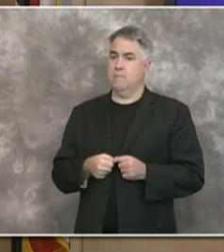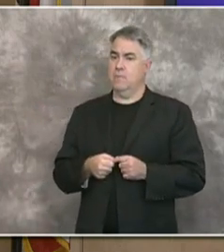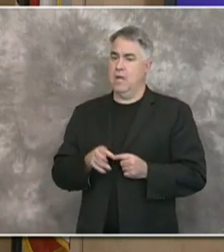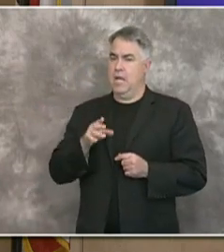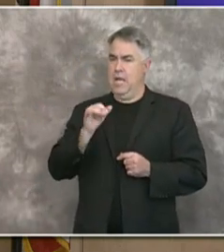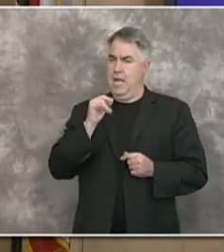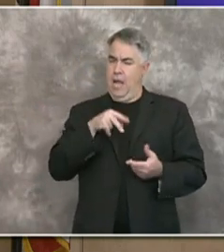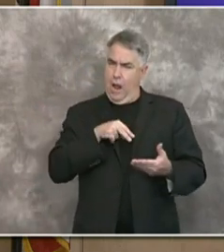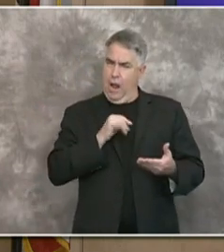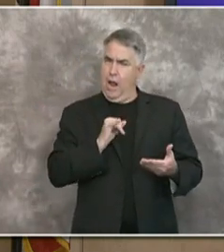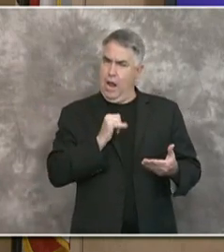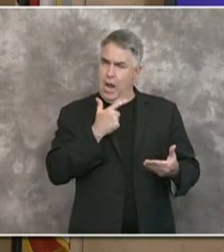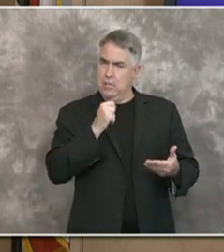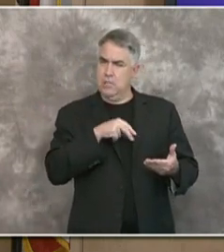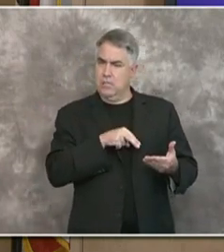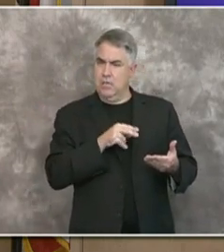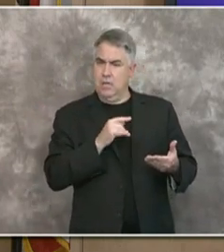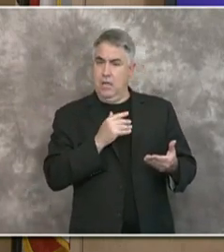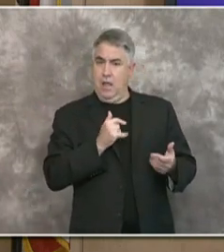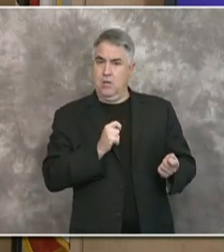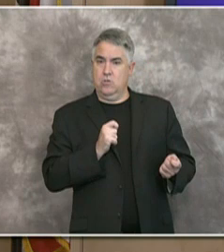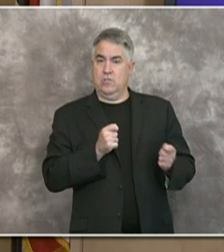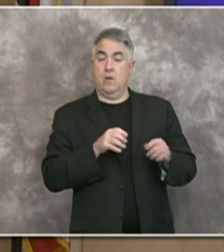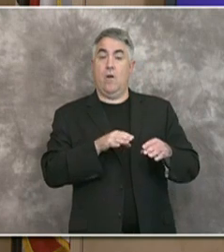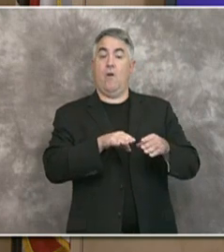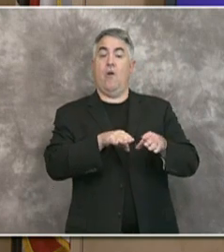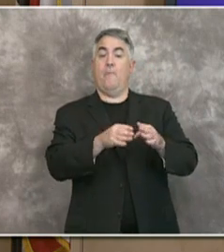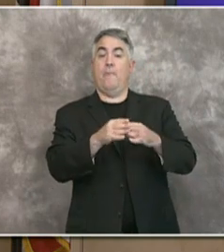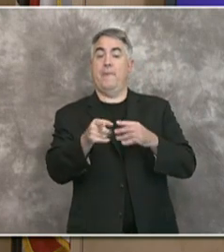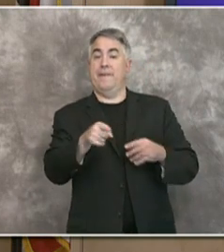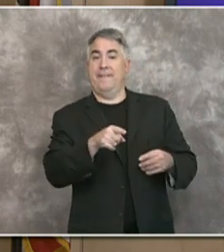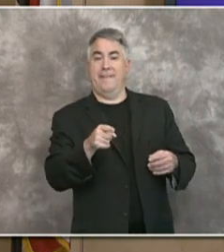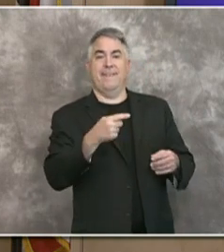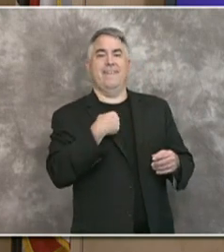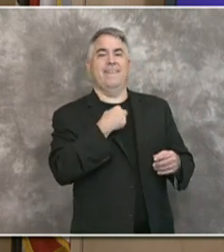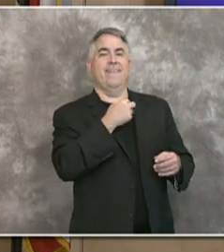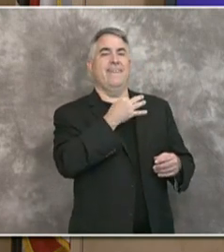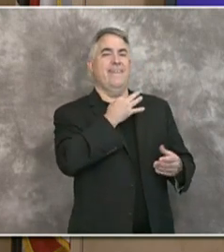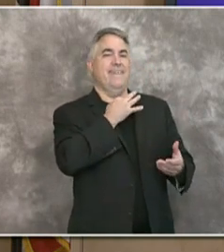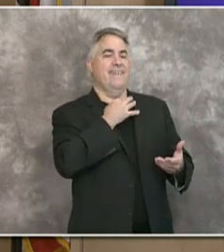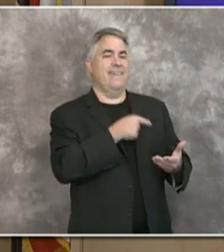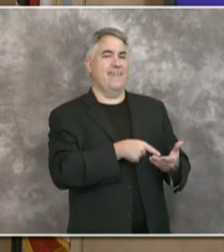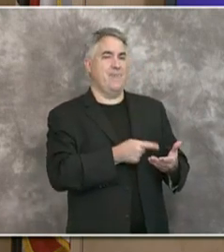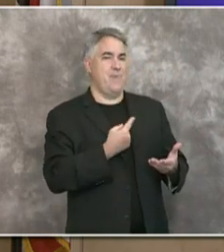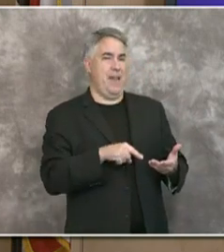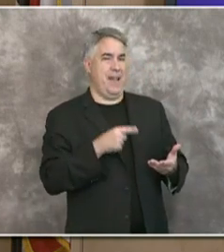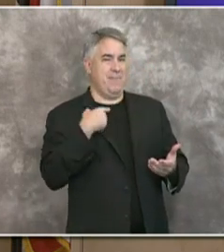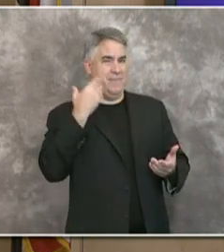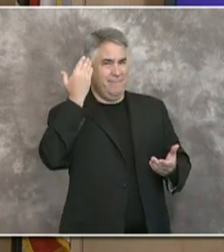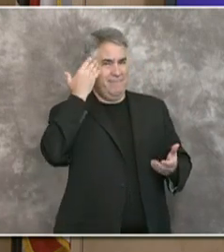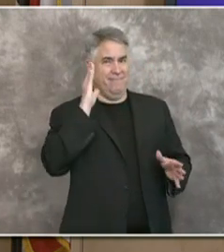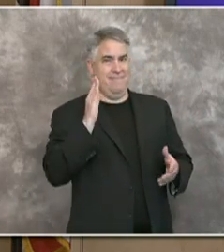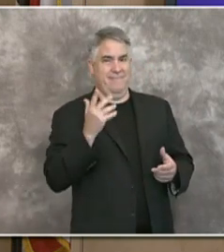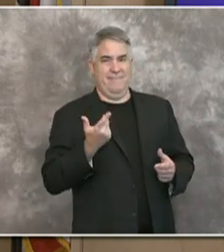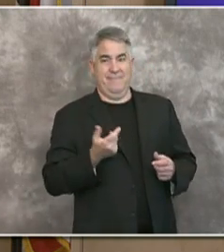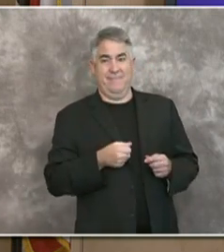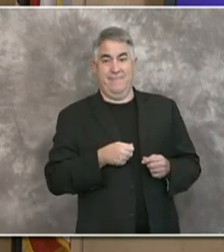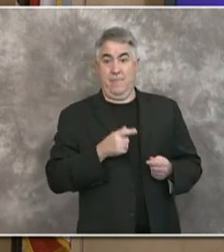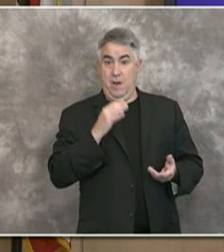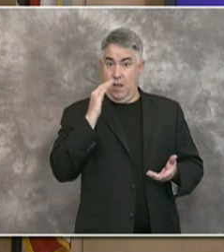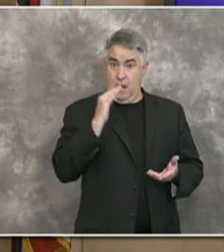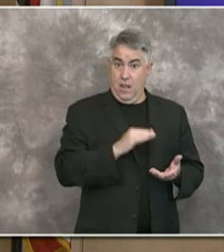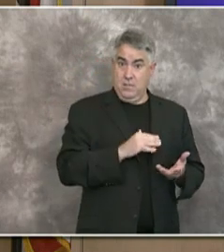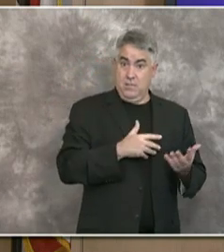how things change now that things are opening up. With individuals having less interaction